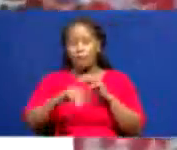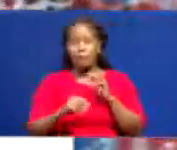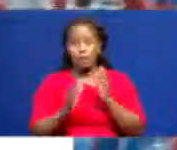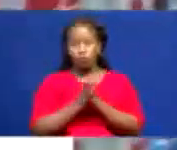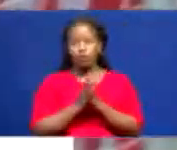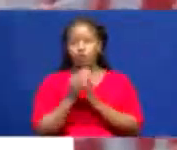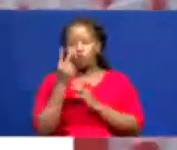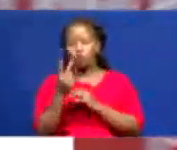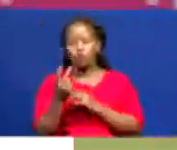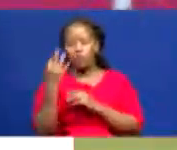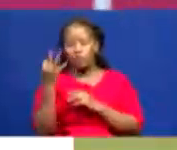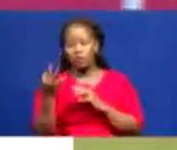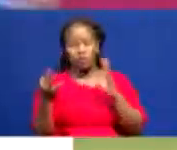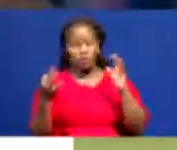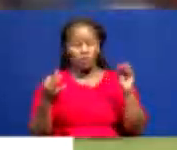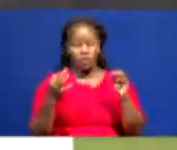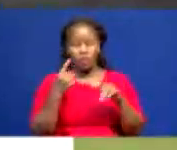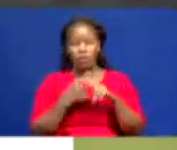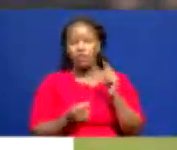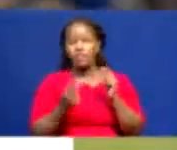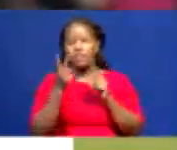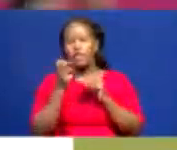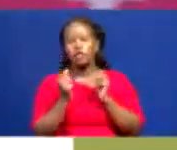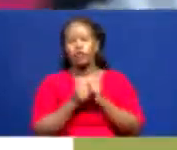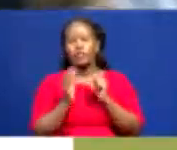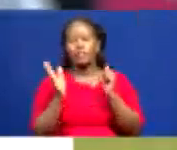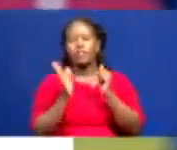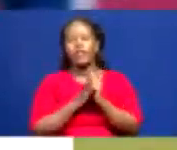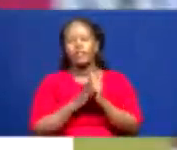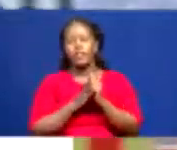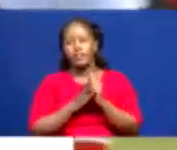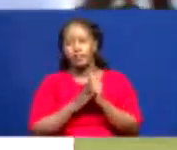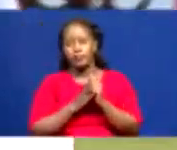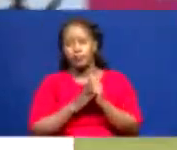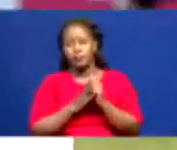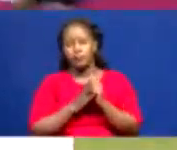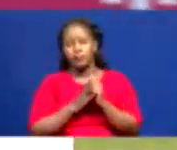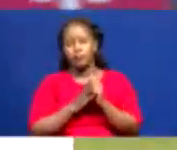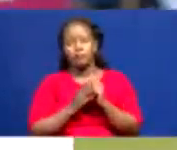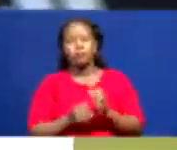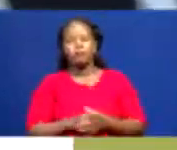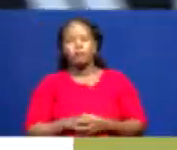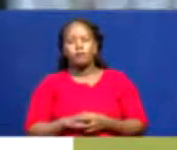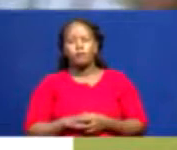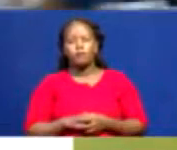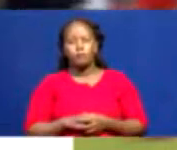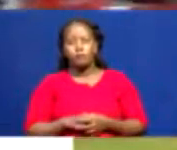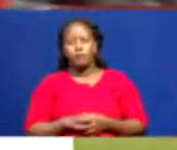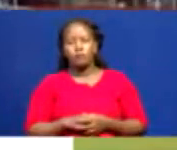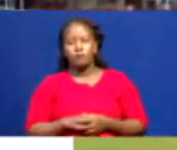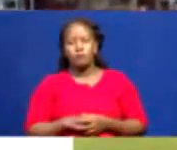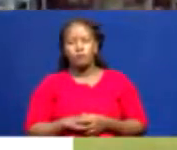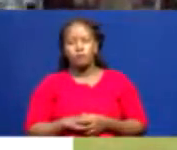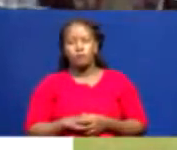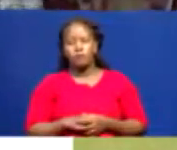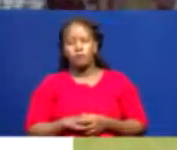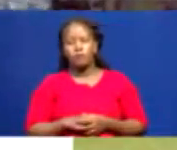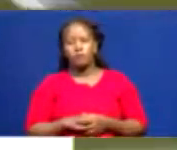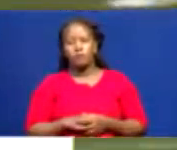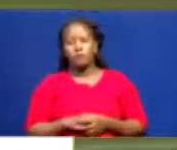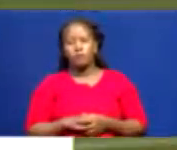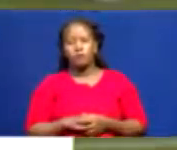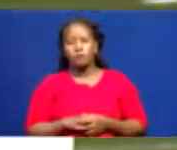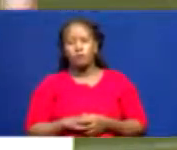in 2019. Last season, the man to score their last goal of the campaign is